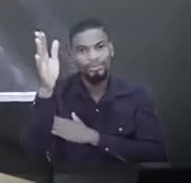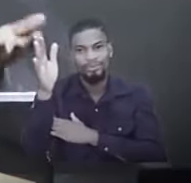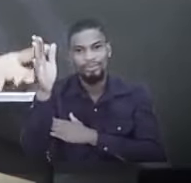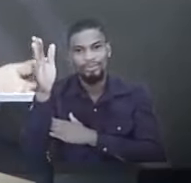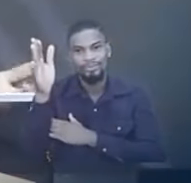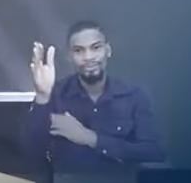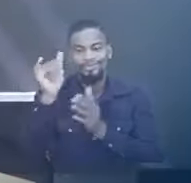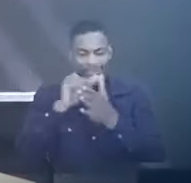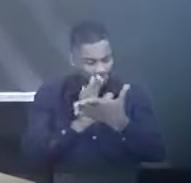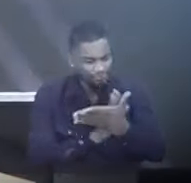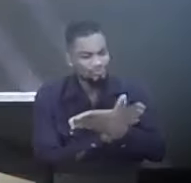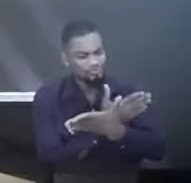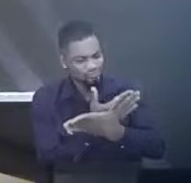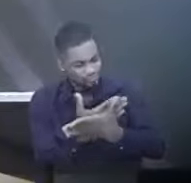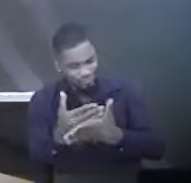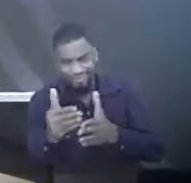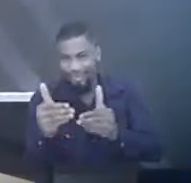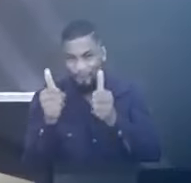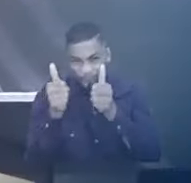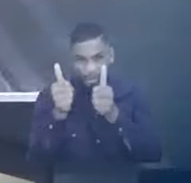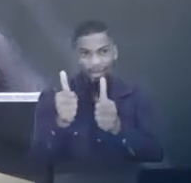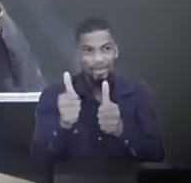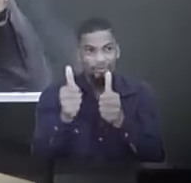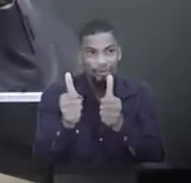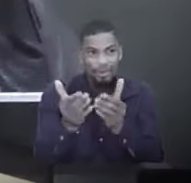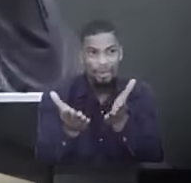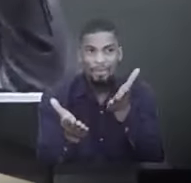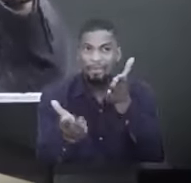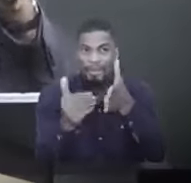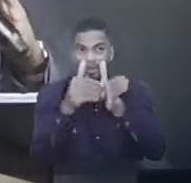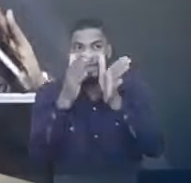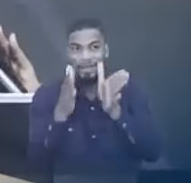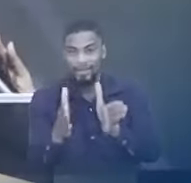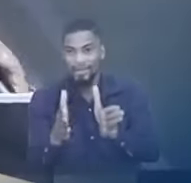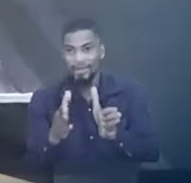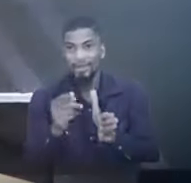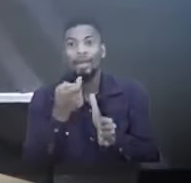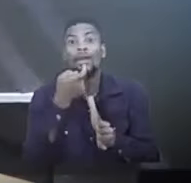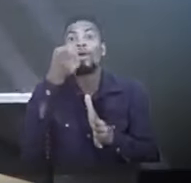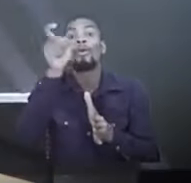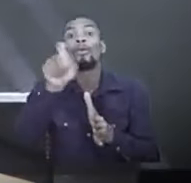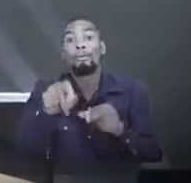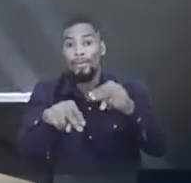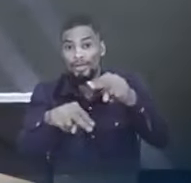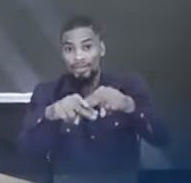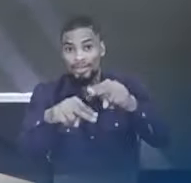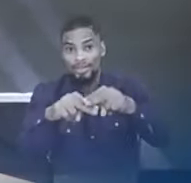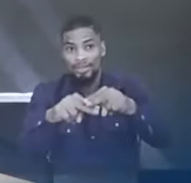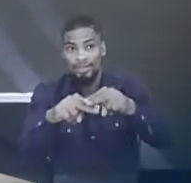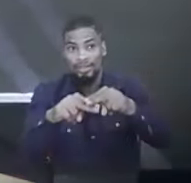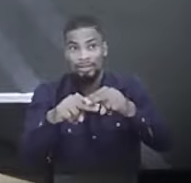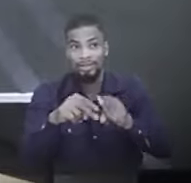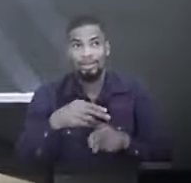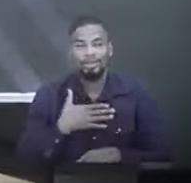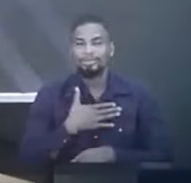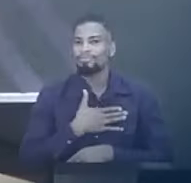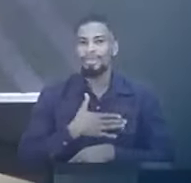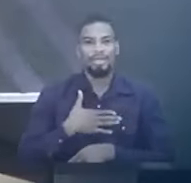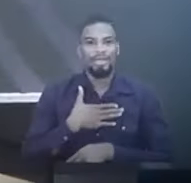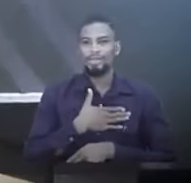are singing and then the song leader says, please sit down. Don't remain